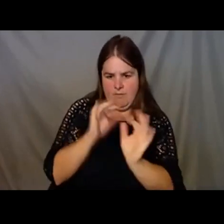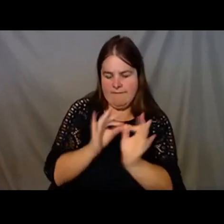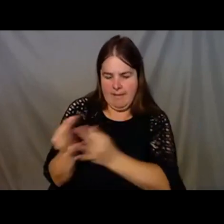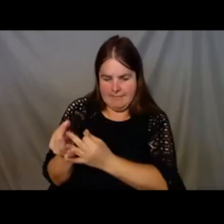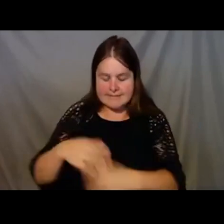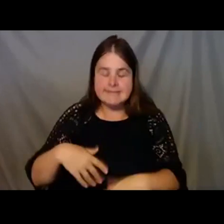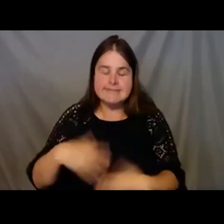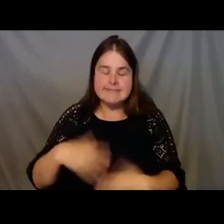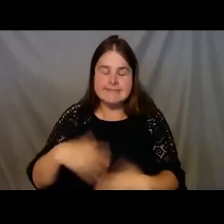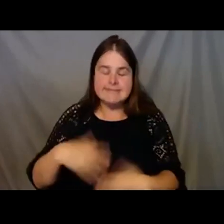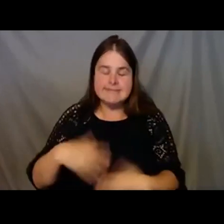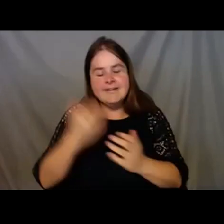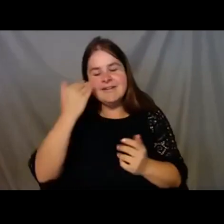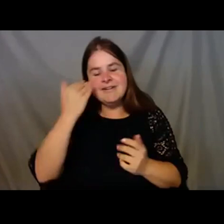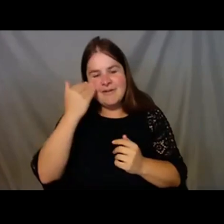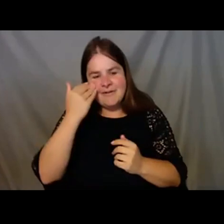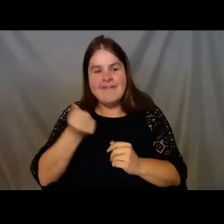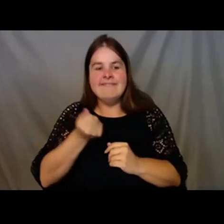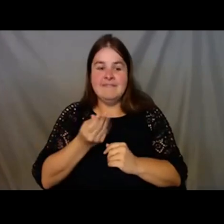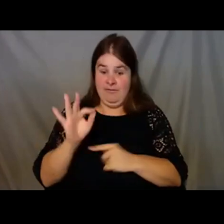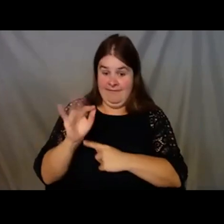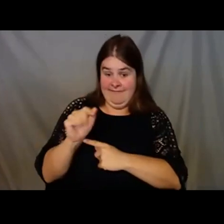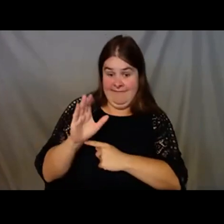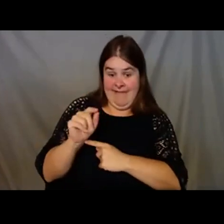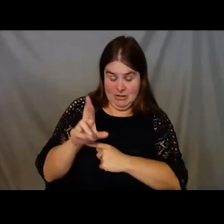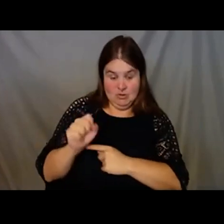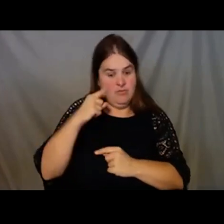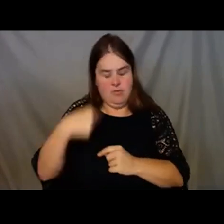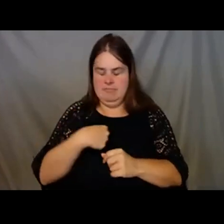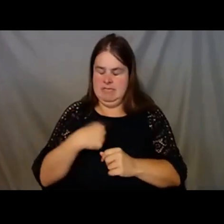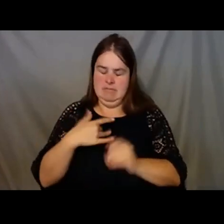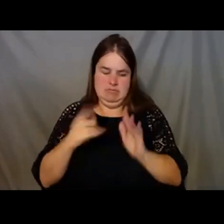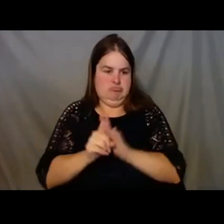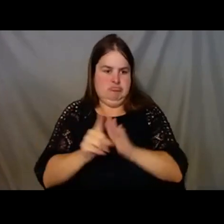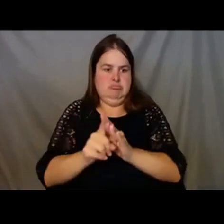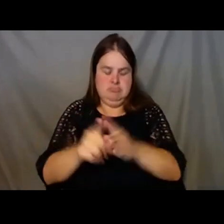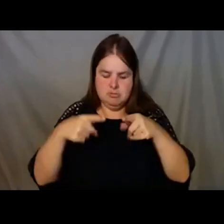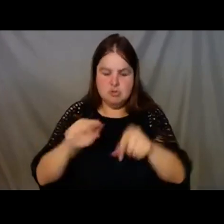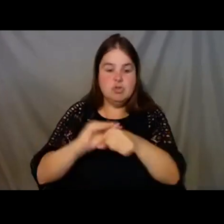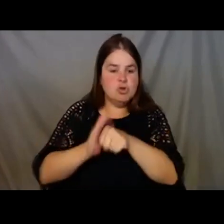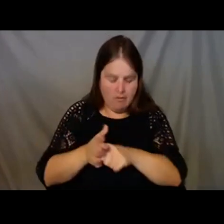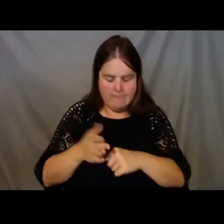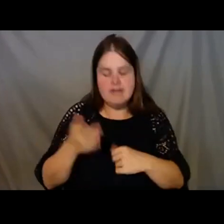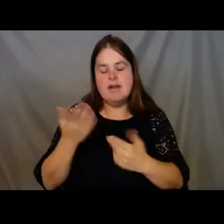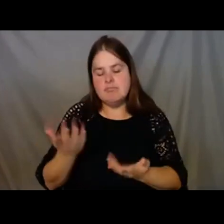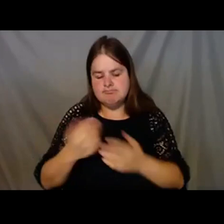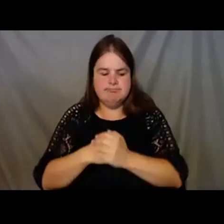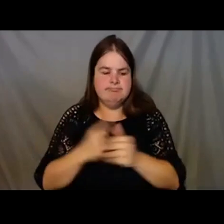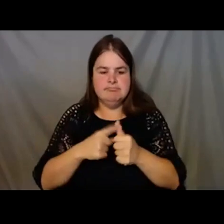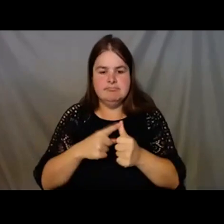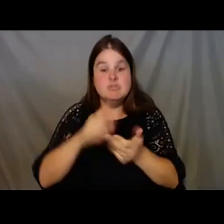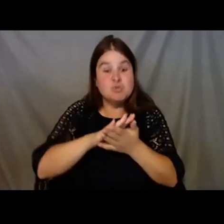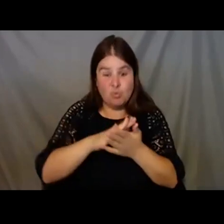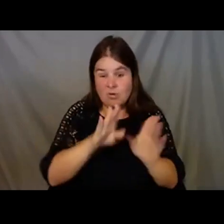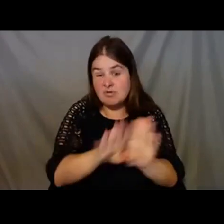you know, a couple of the factors that jump out during COVID was, you know, schools